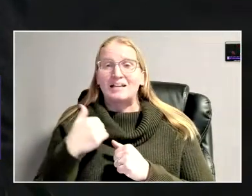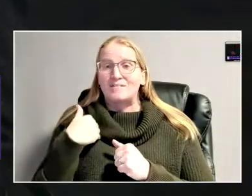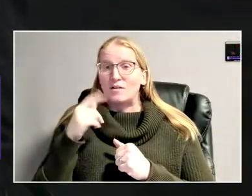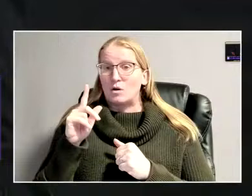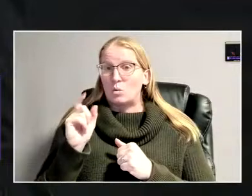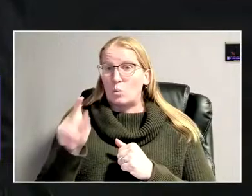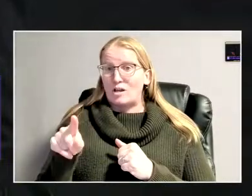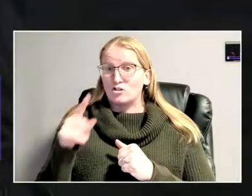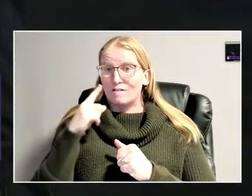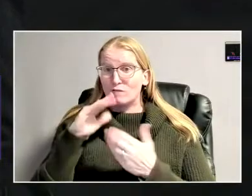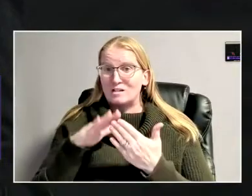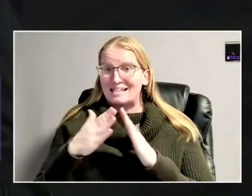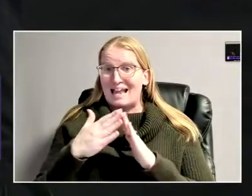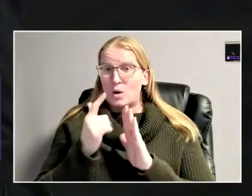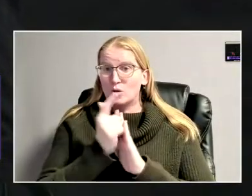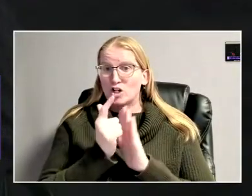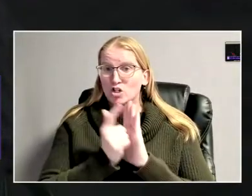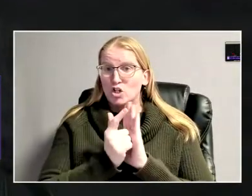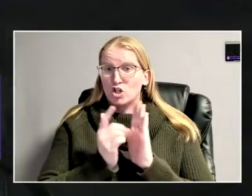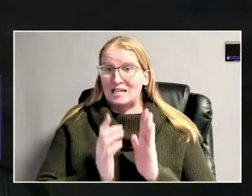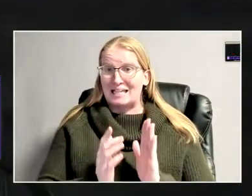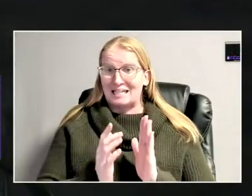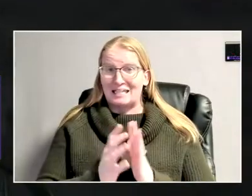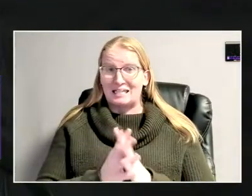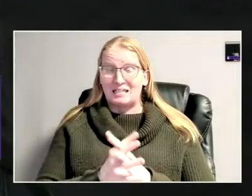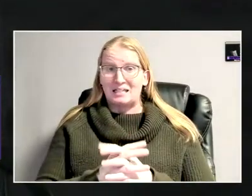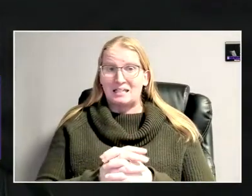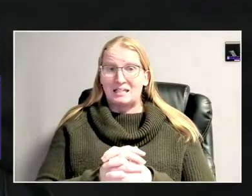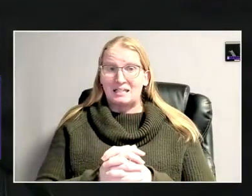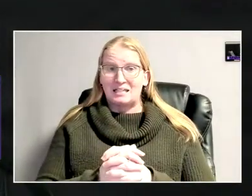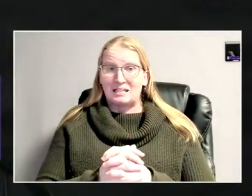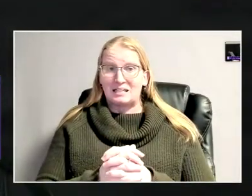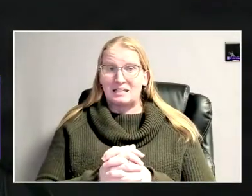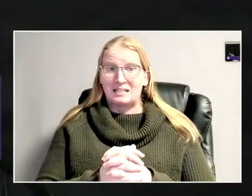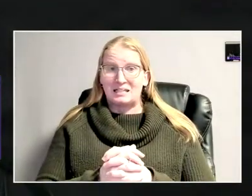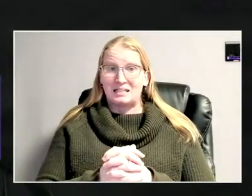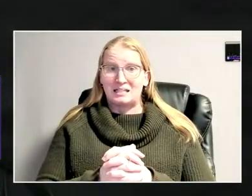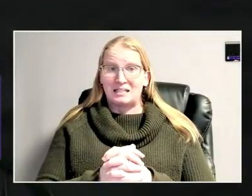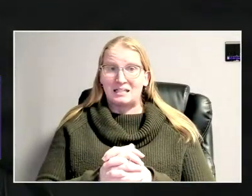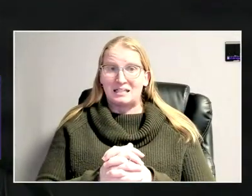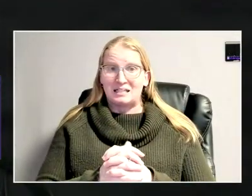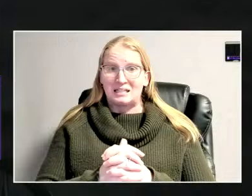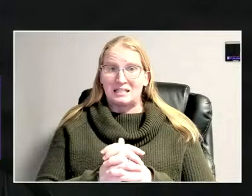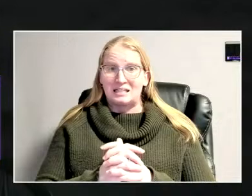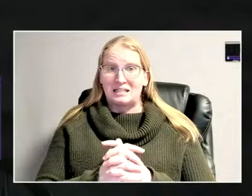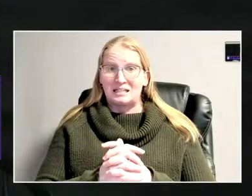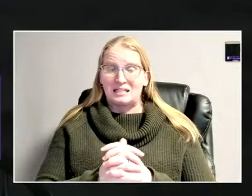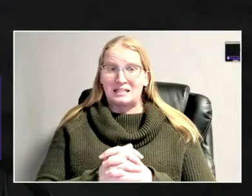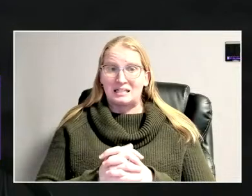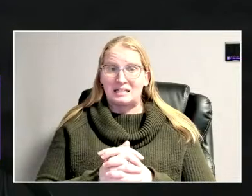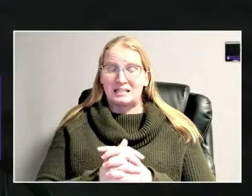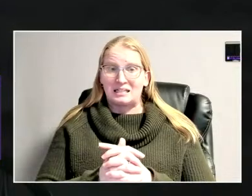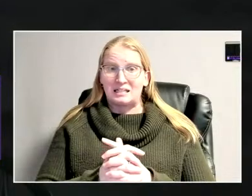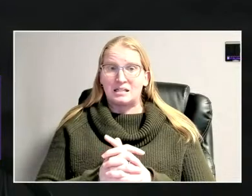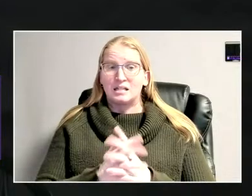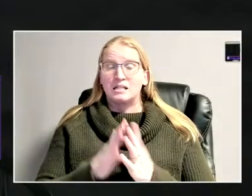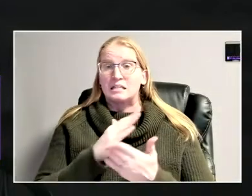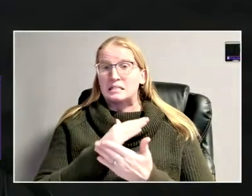town attorney um there are circumstances where